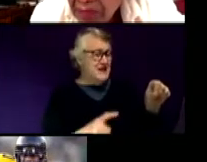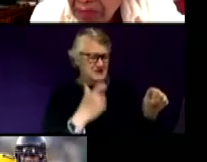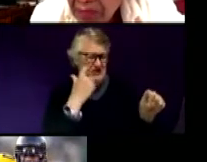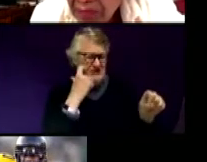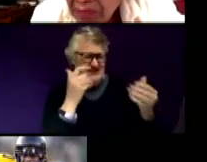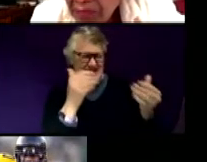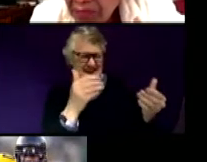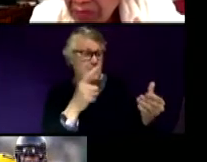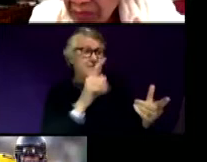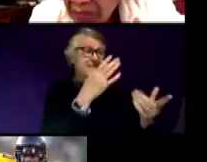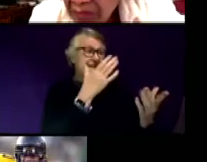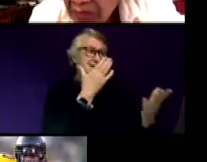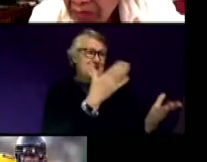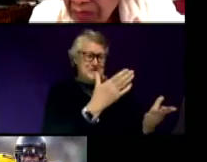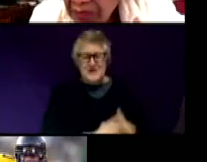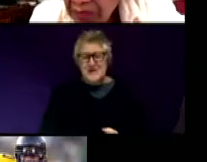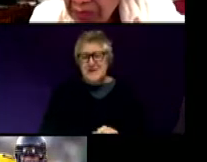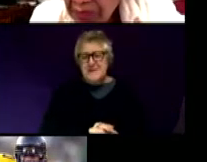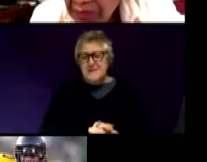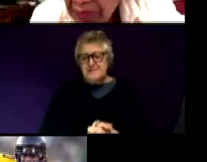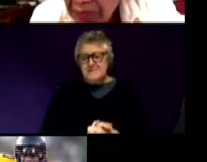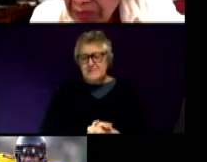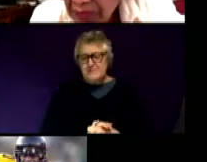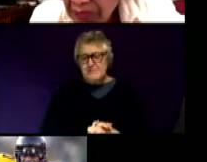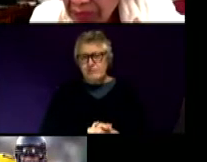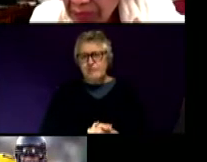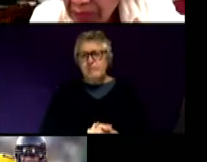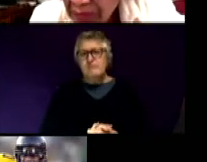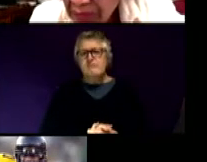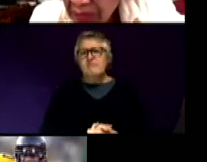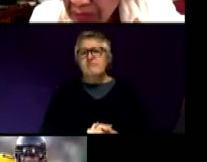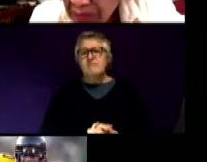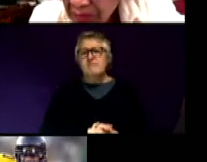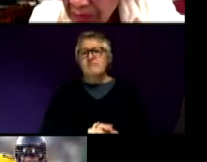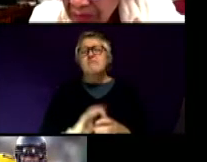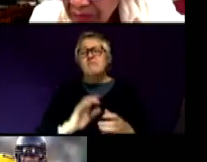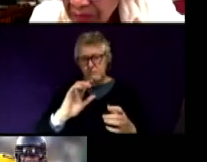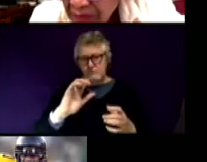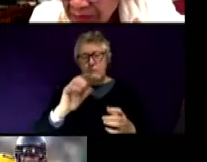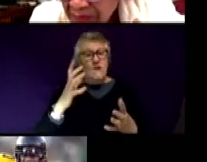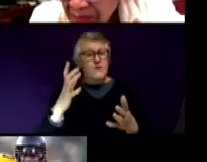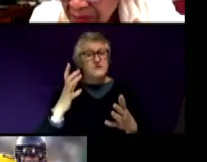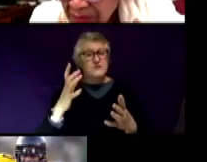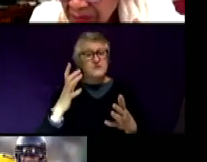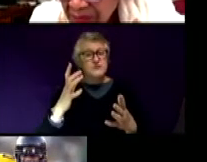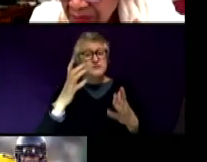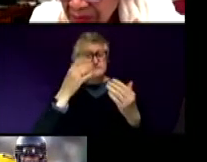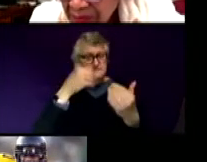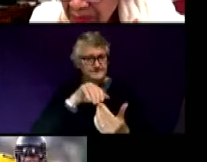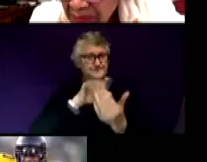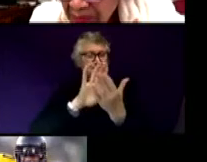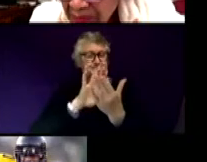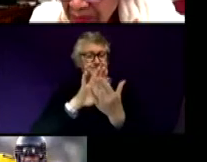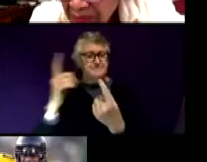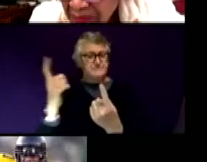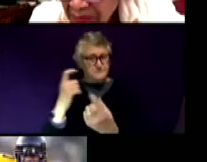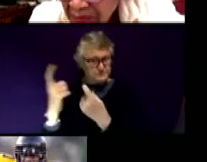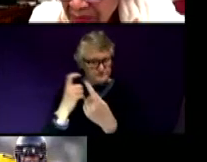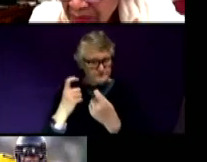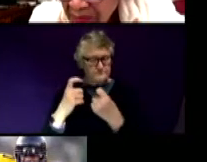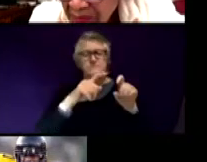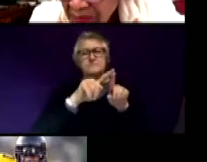thank you very much. So I'd like to take the questions we have and also have the